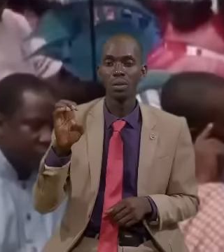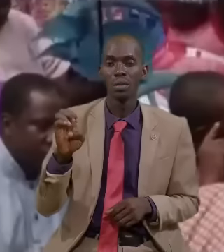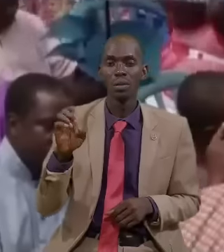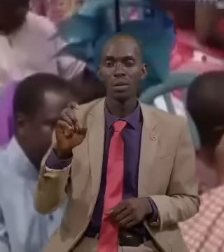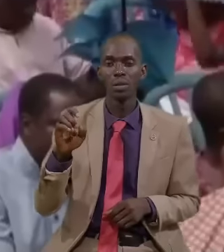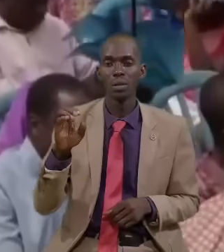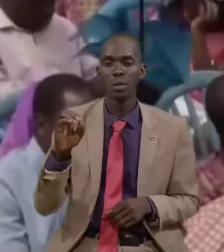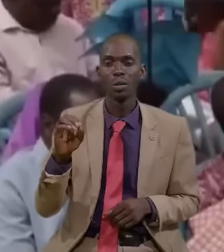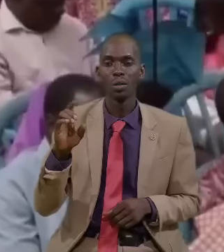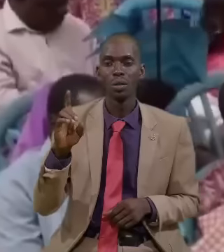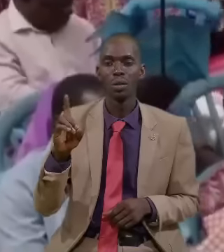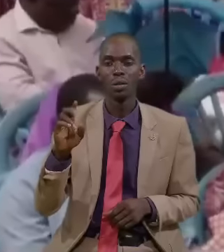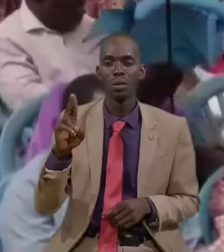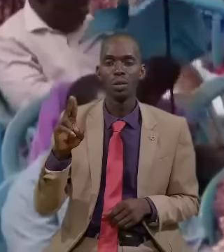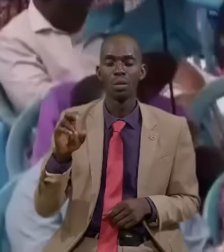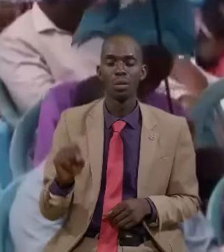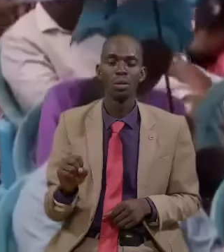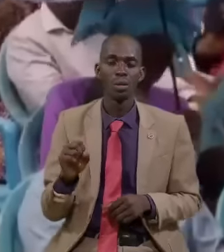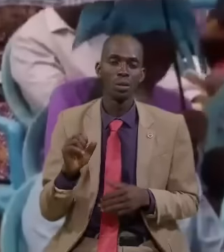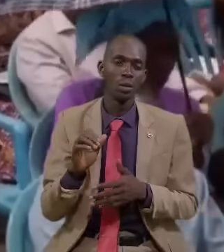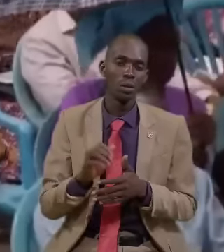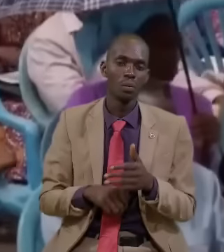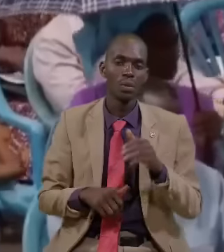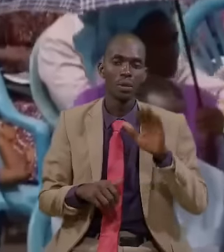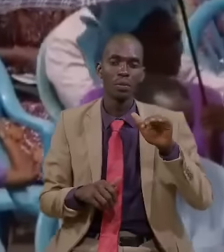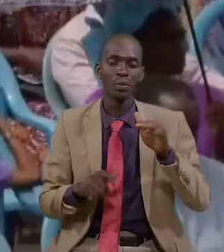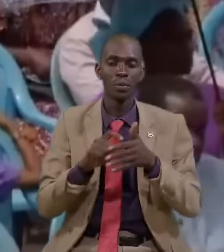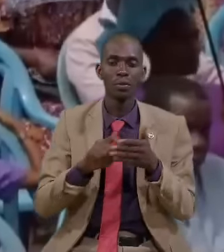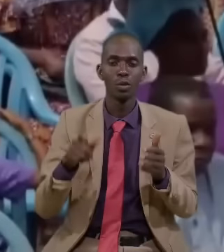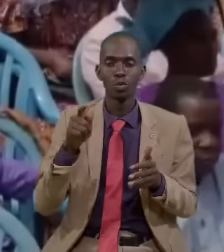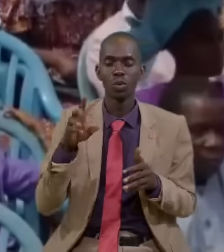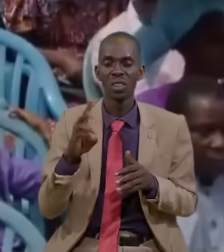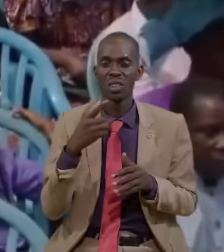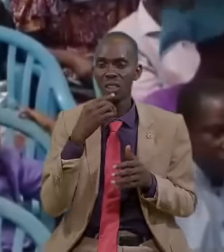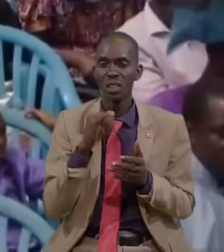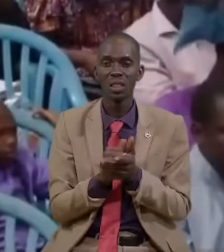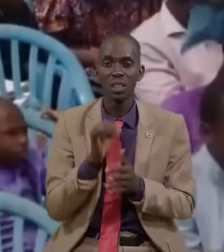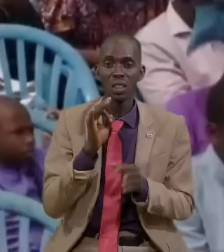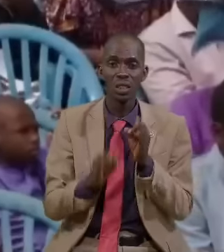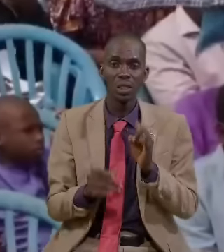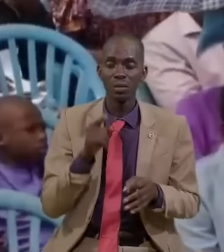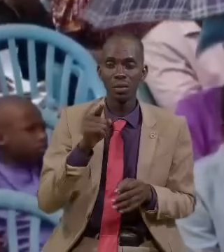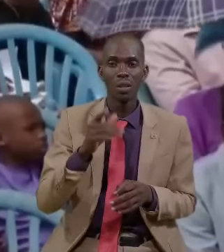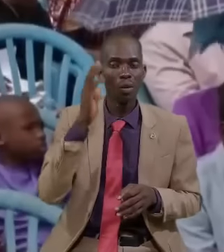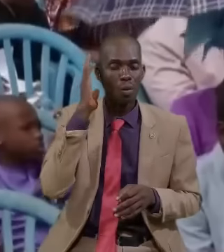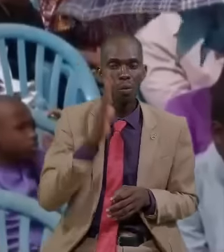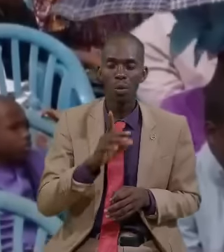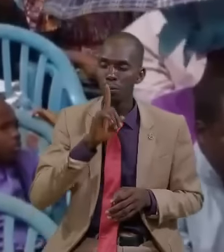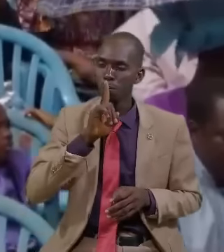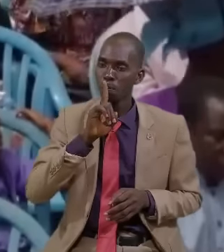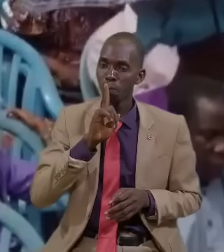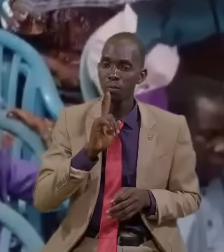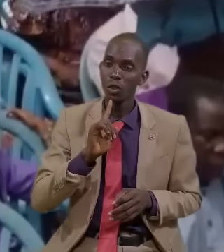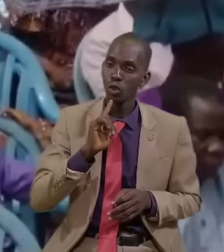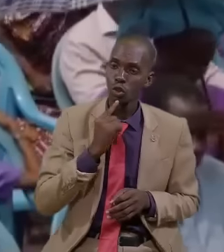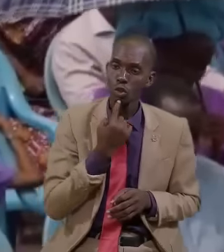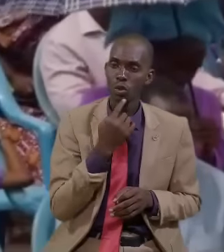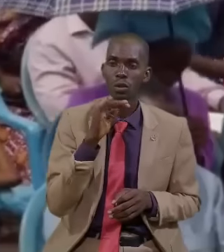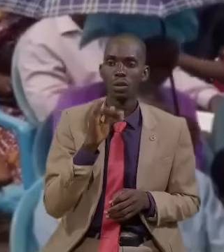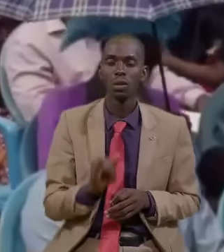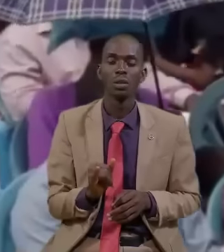and said, if thou wilt diligently hearken to the voice of